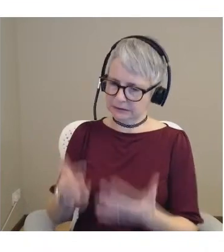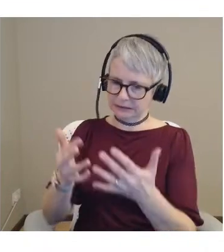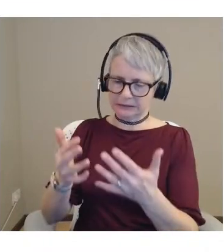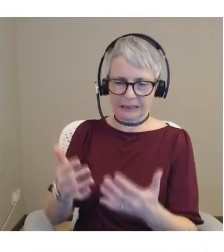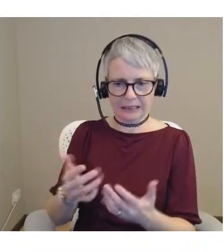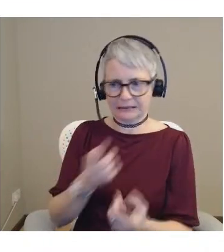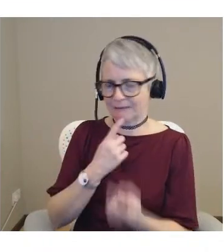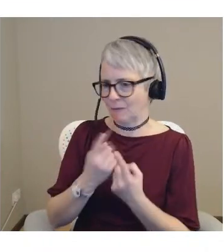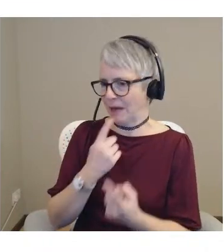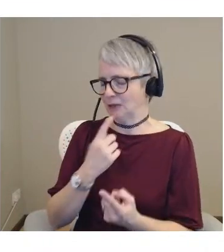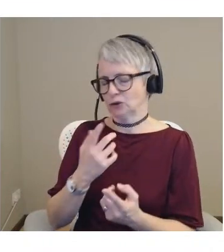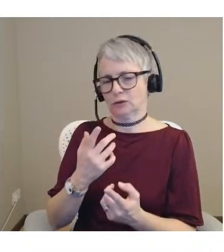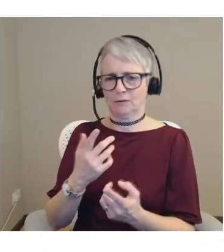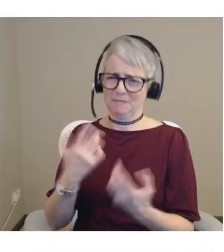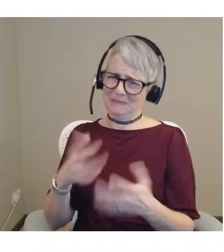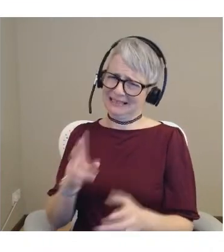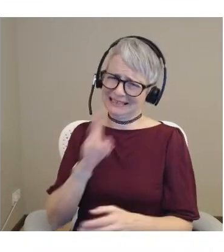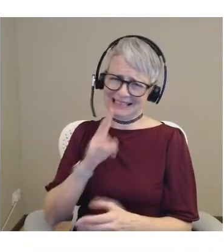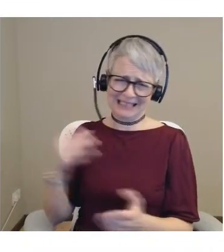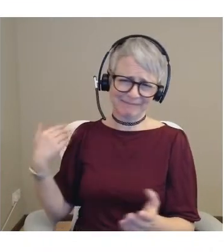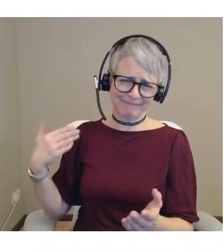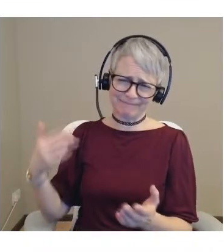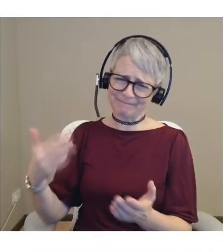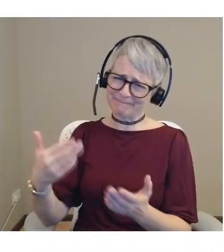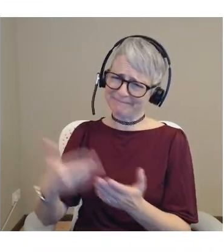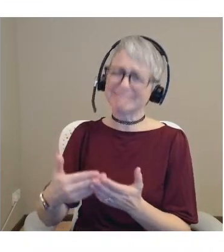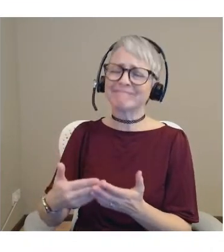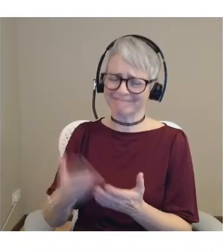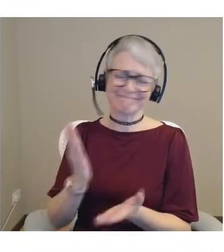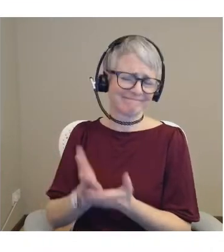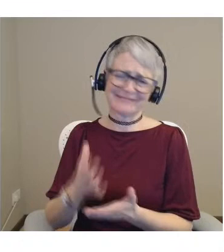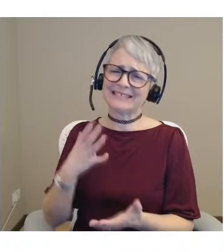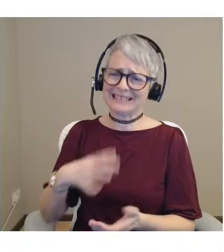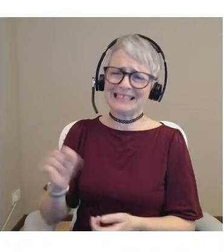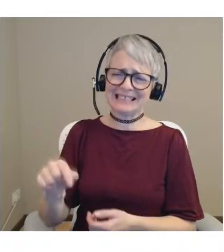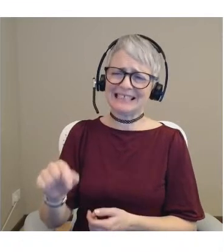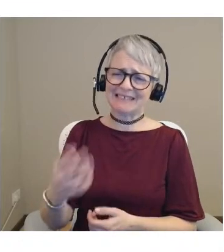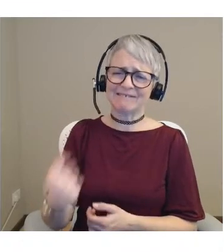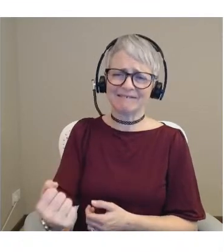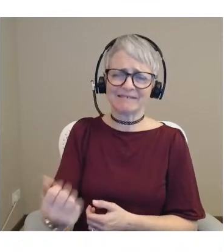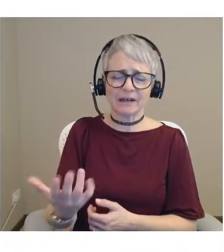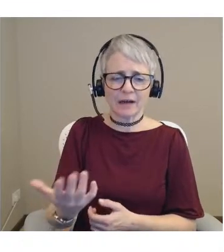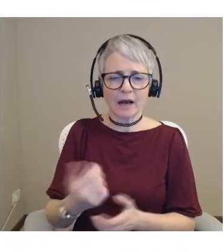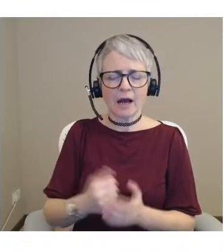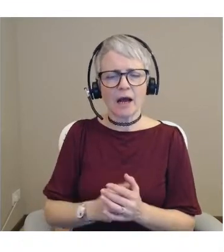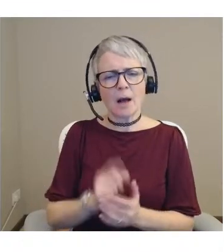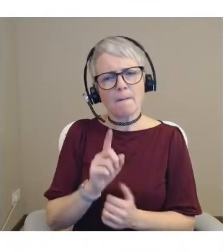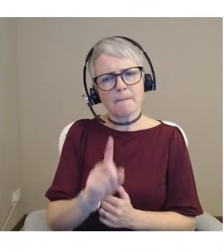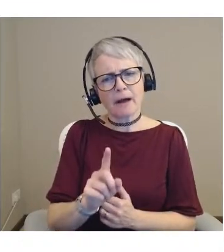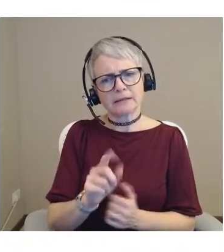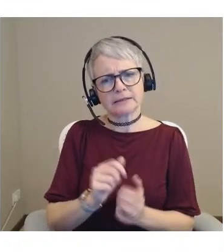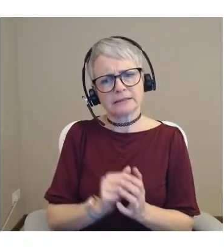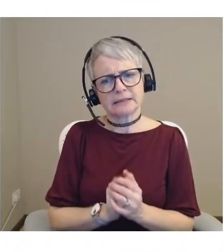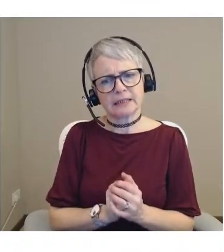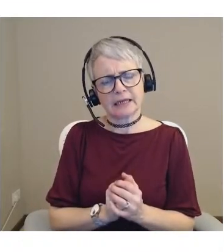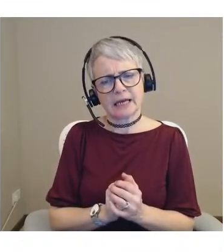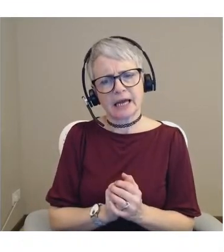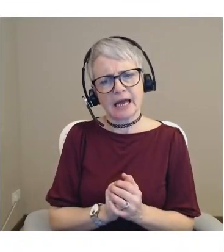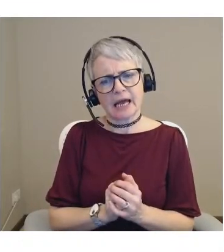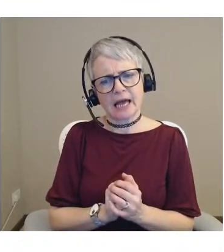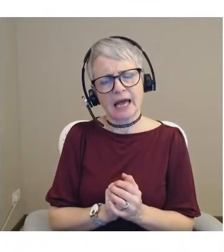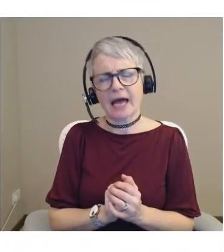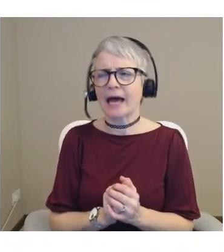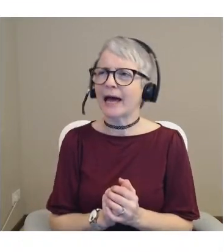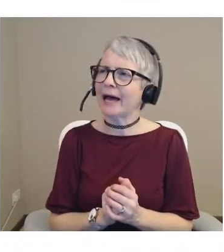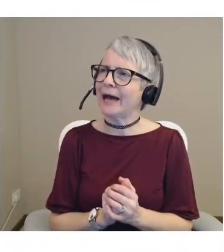years. But I think what came out was the level of